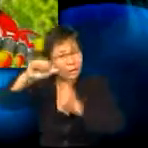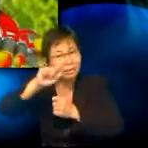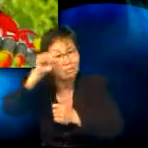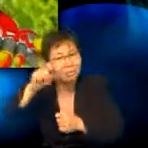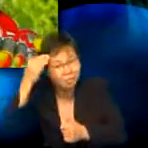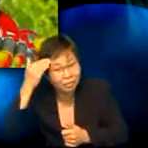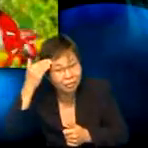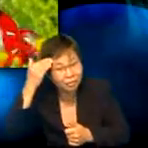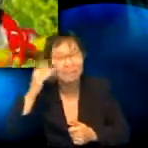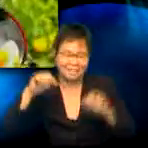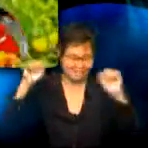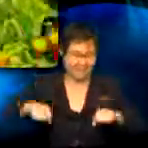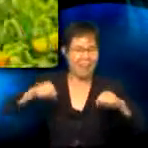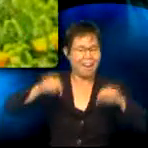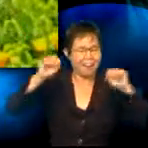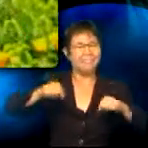Yes, they can.